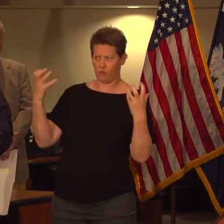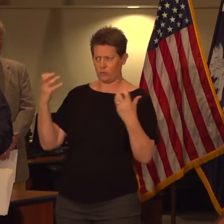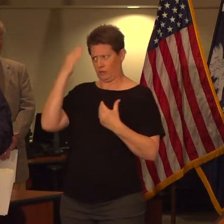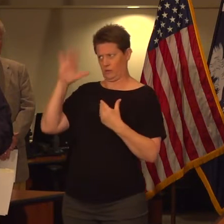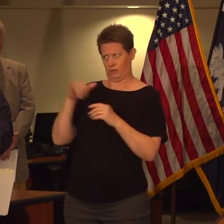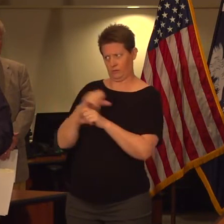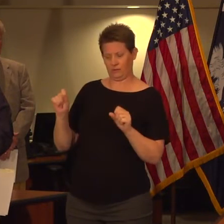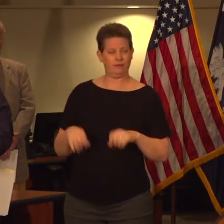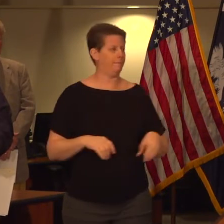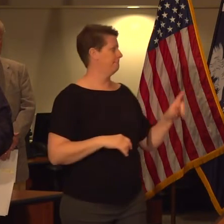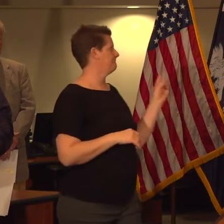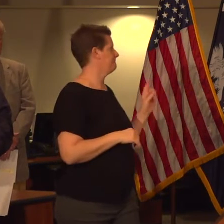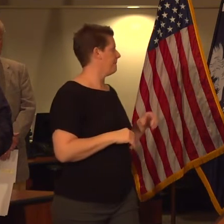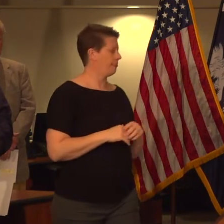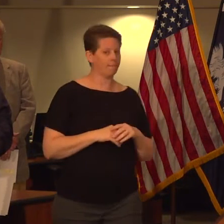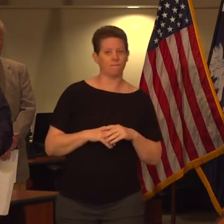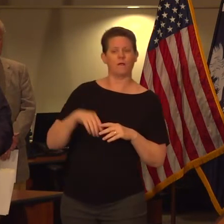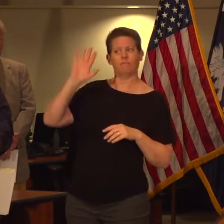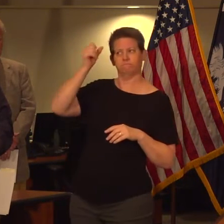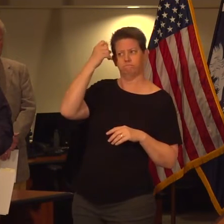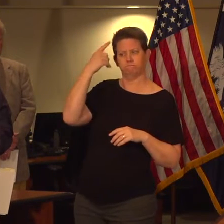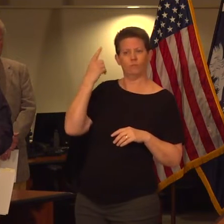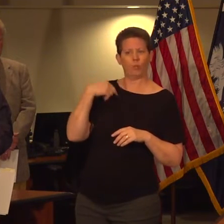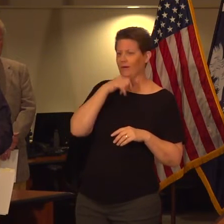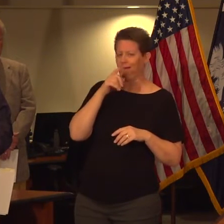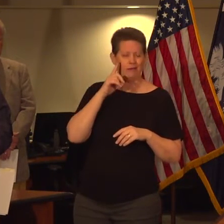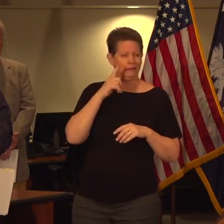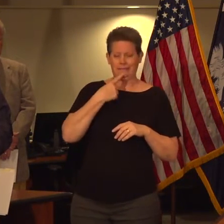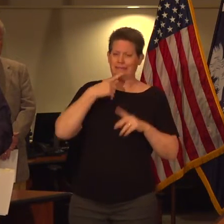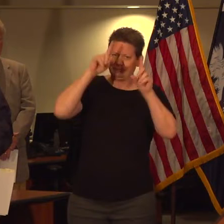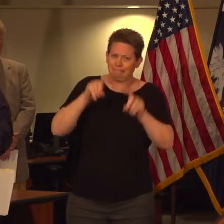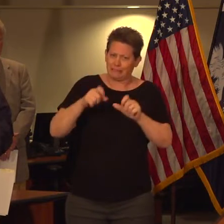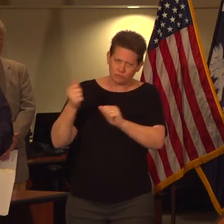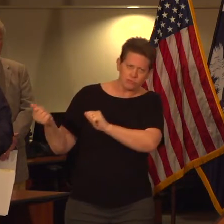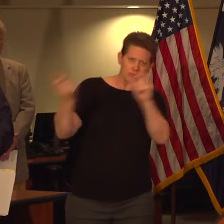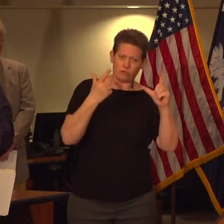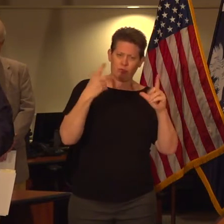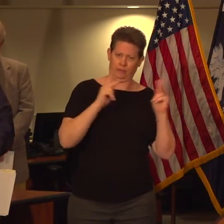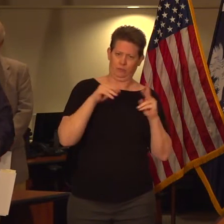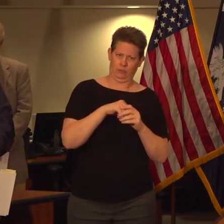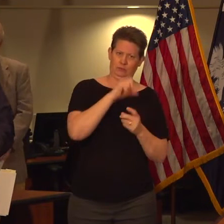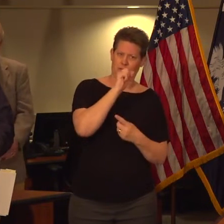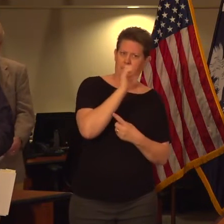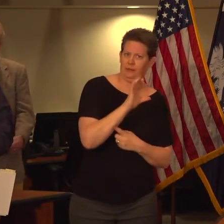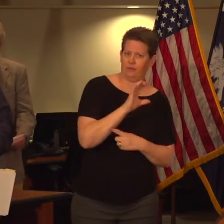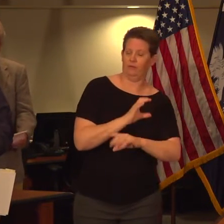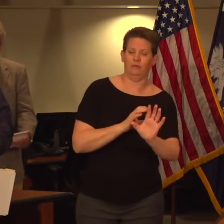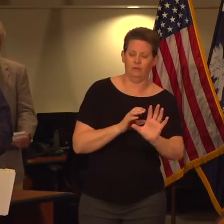know they're safe? Now, we're not pursuing to test every single person in South Carolina, but we do